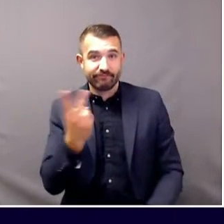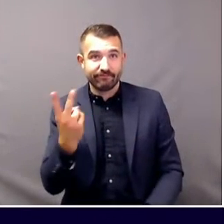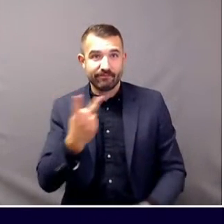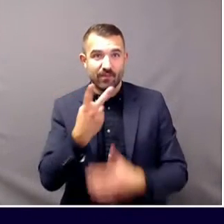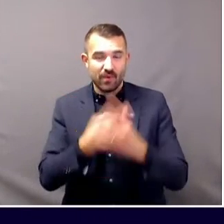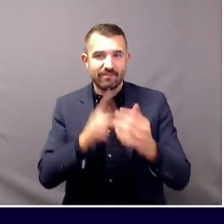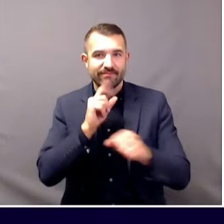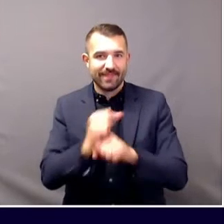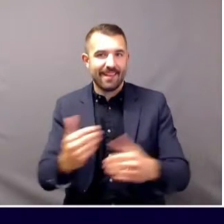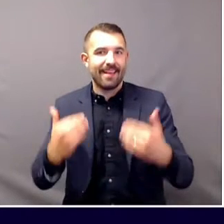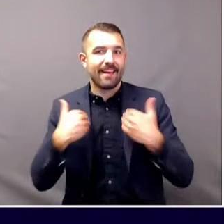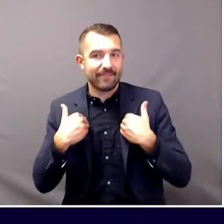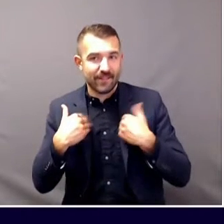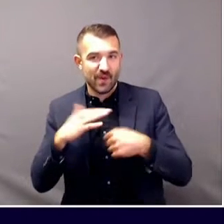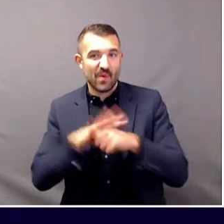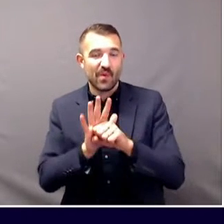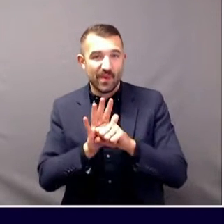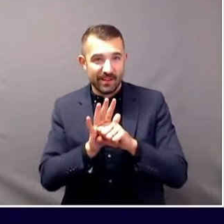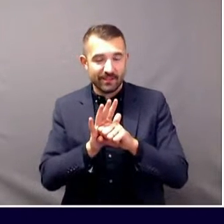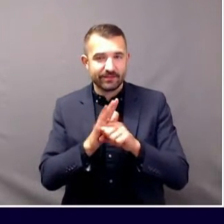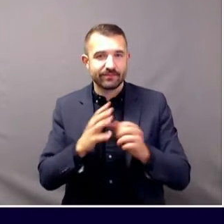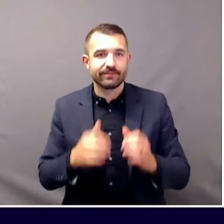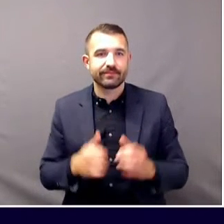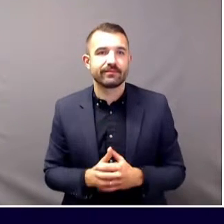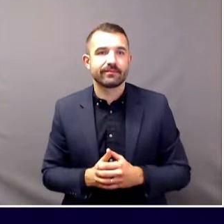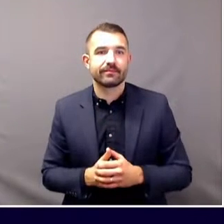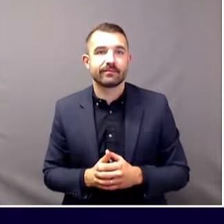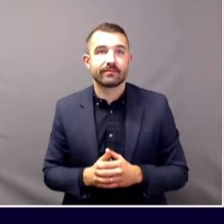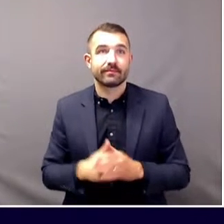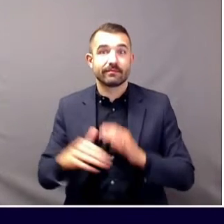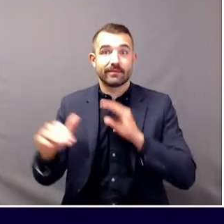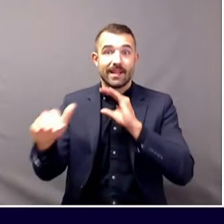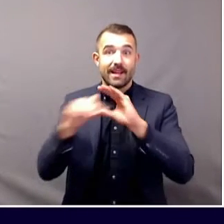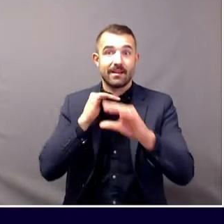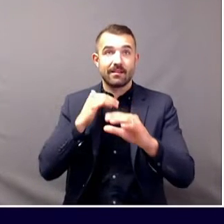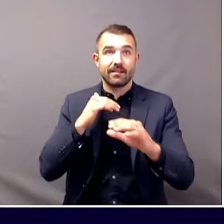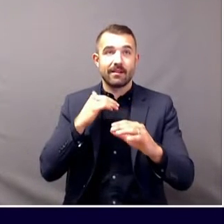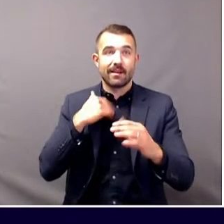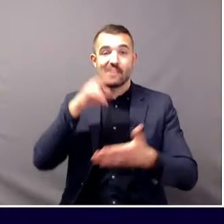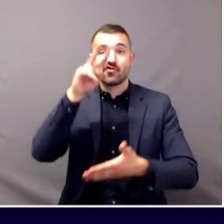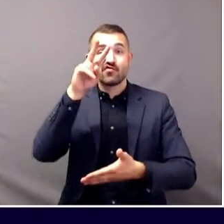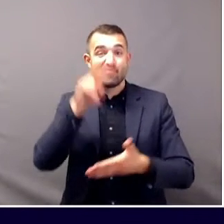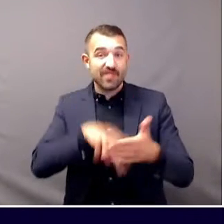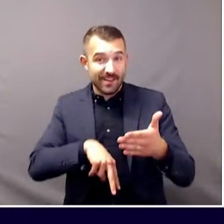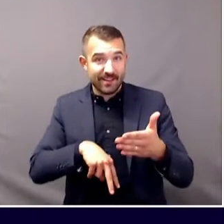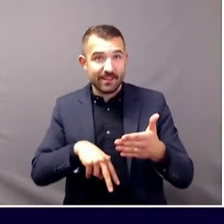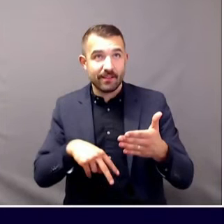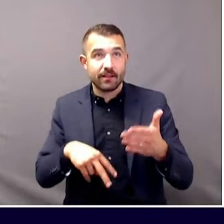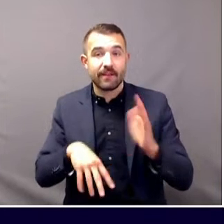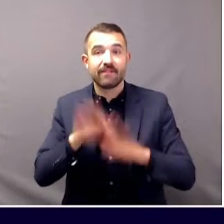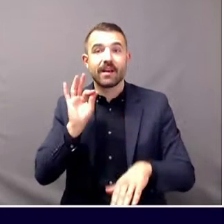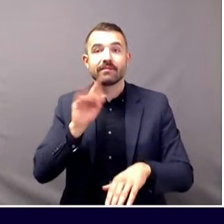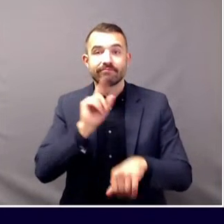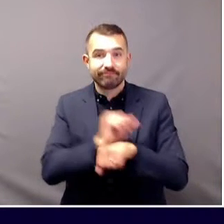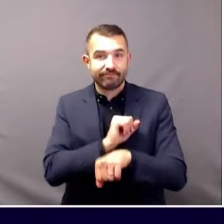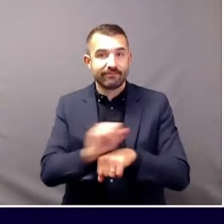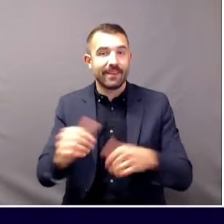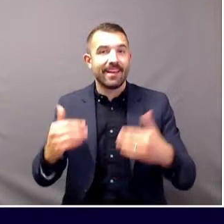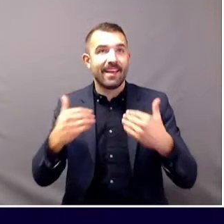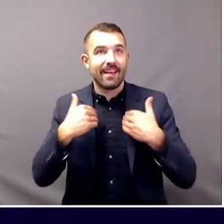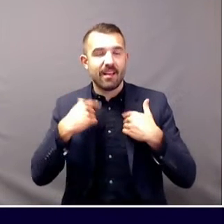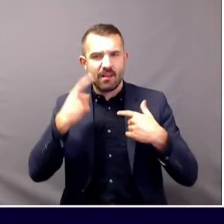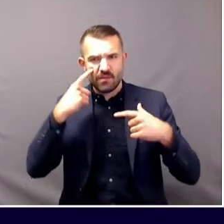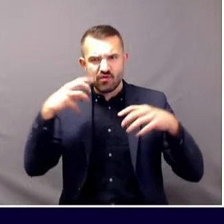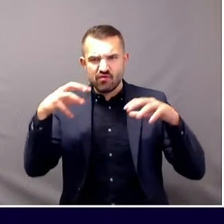And this person reported to me in an email that for them, the diagnosis of COVID-19 came as a shock, but